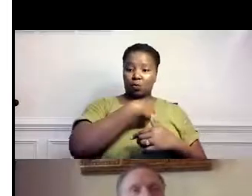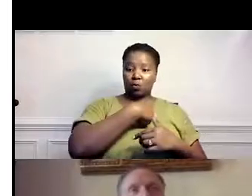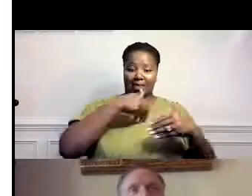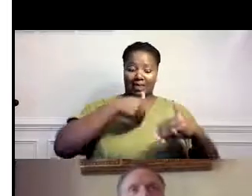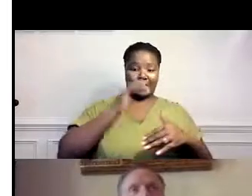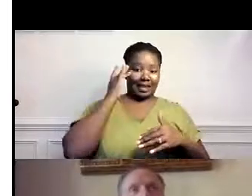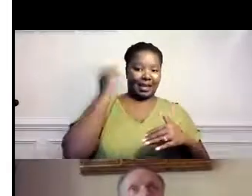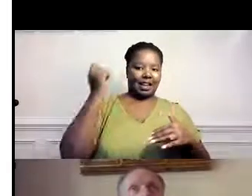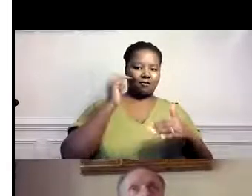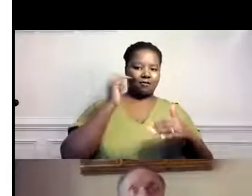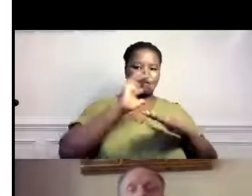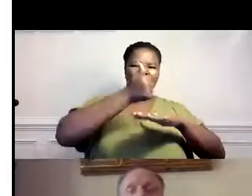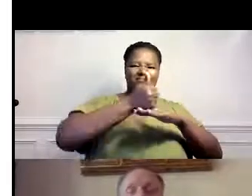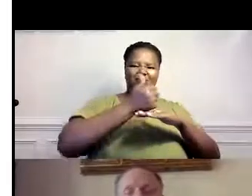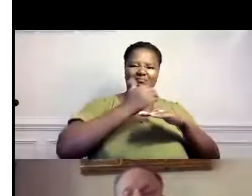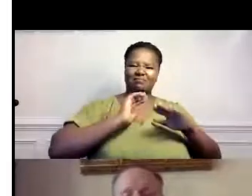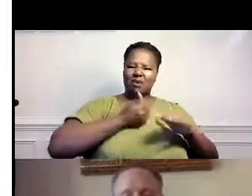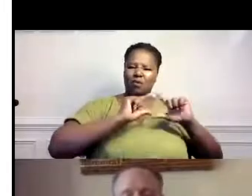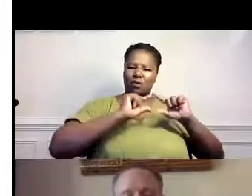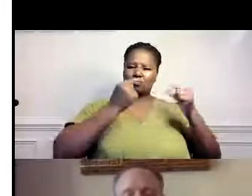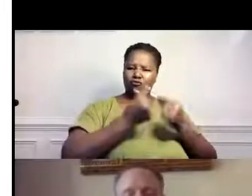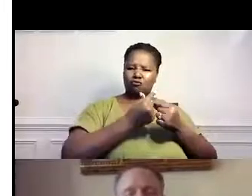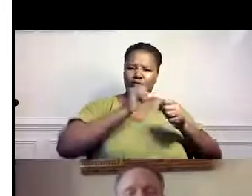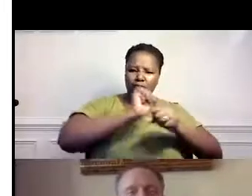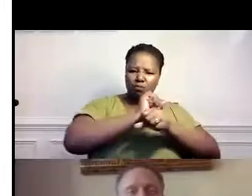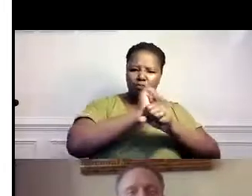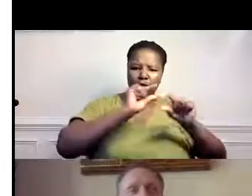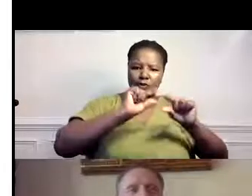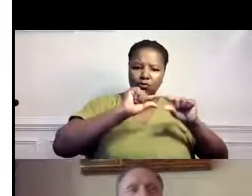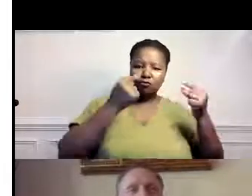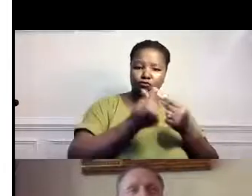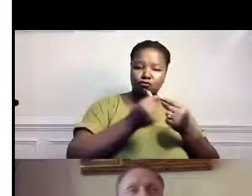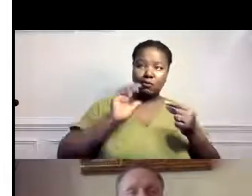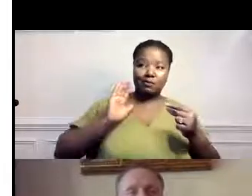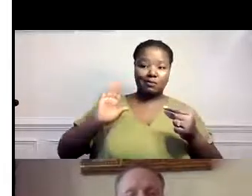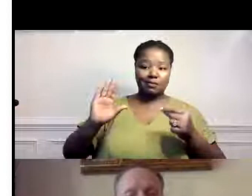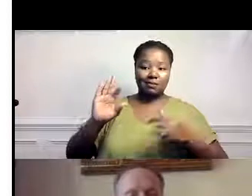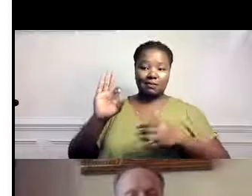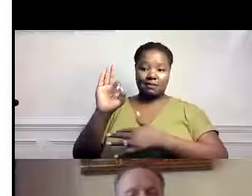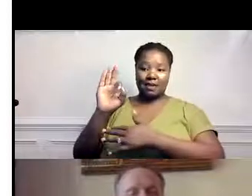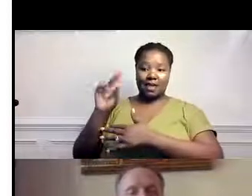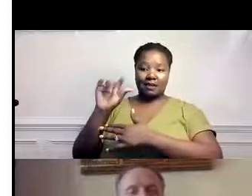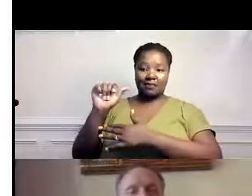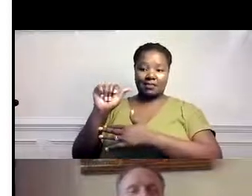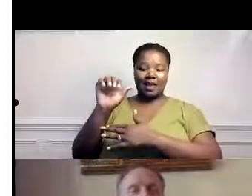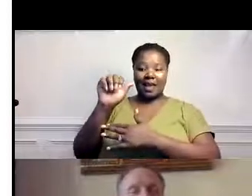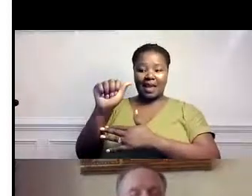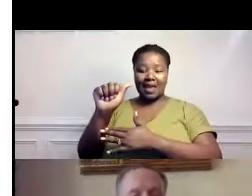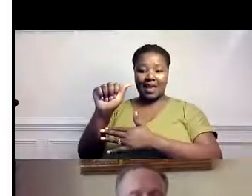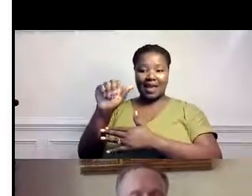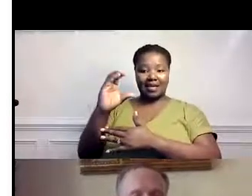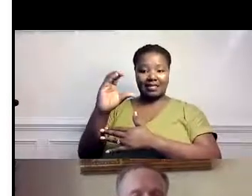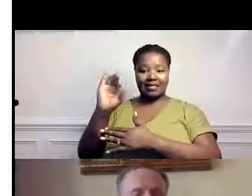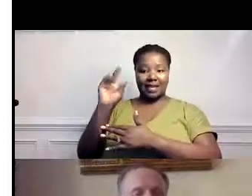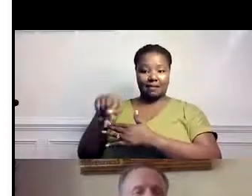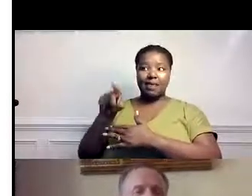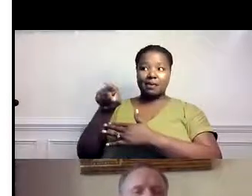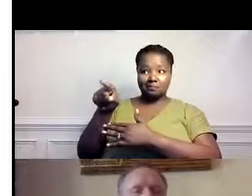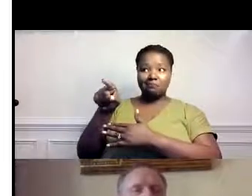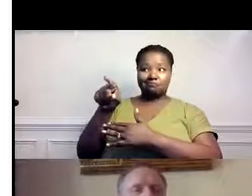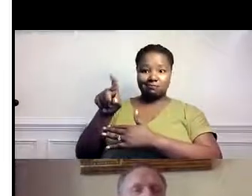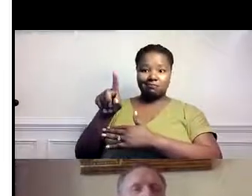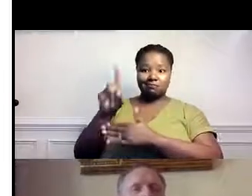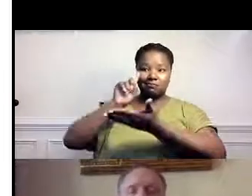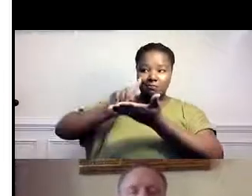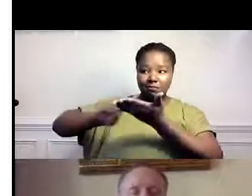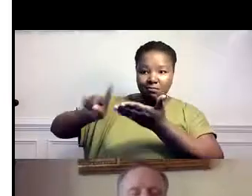California to re-review what the FDA ACIP has reviewed.